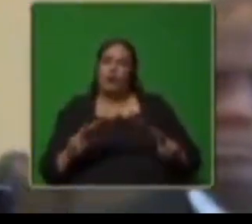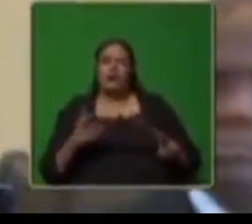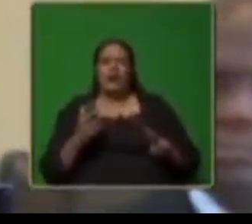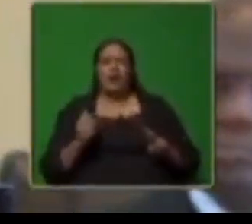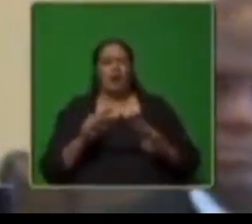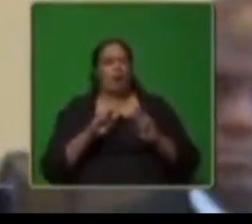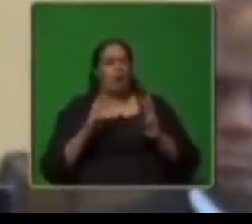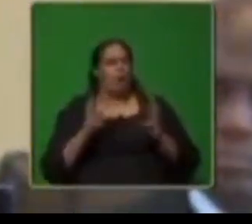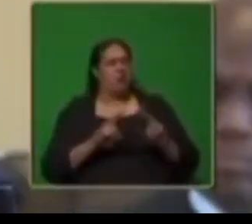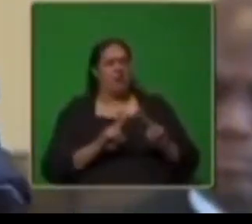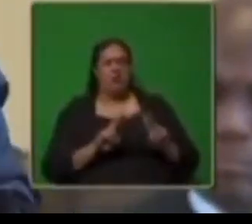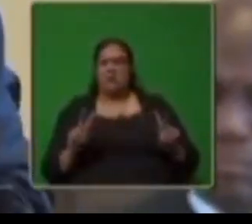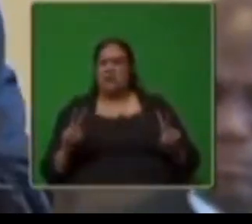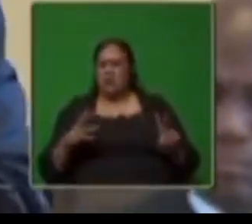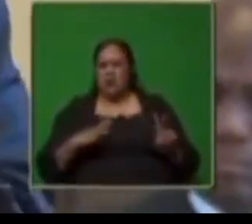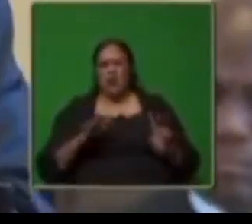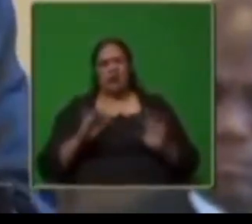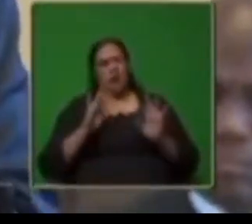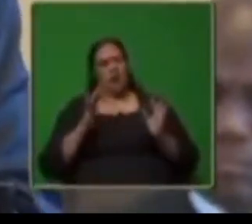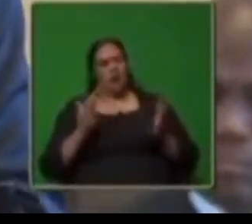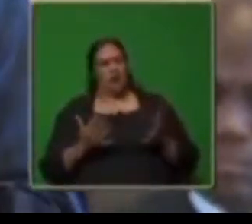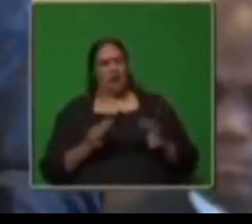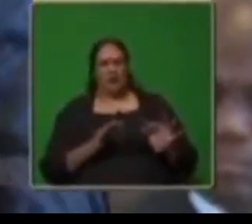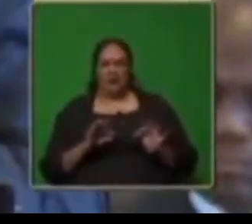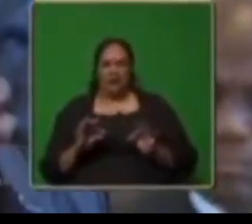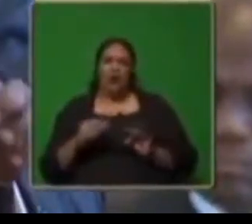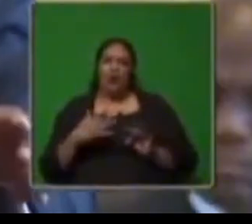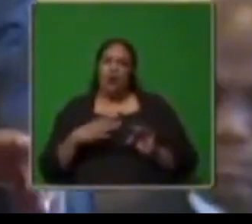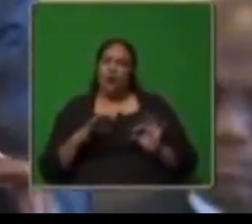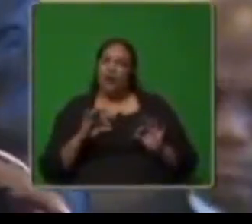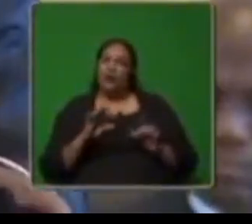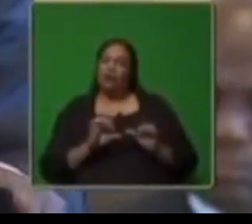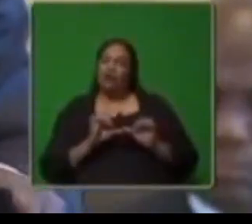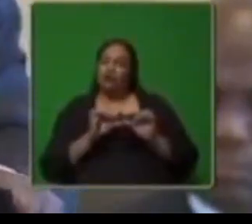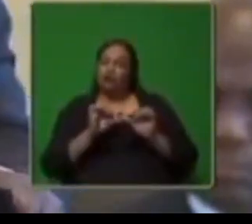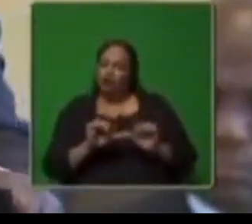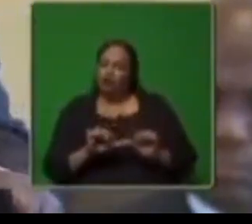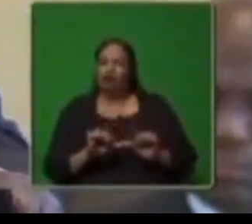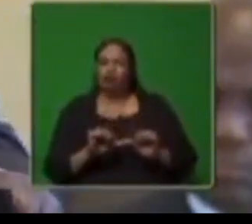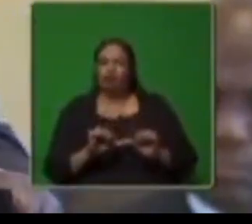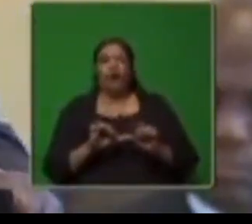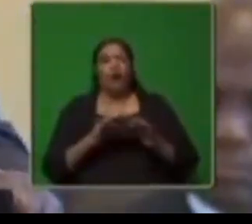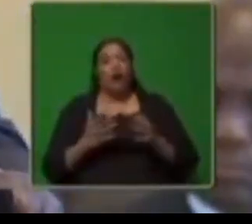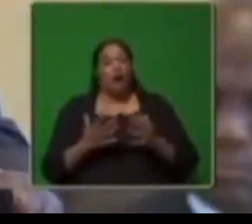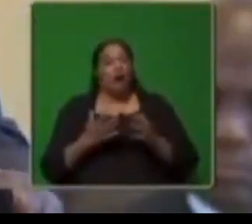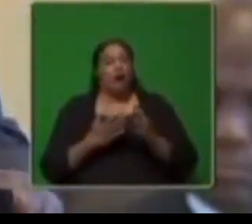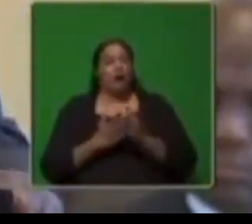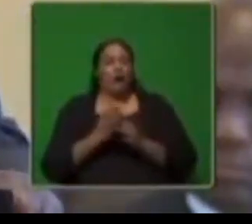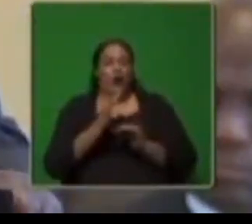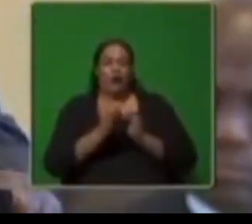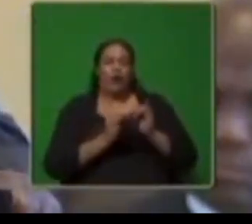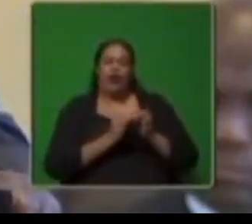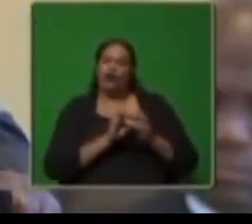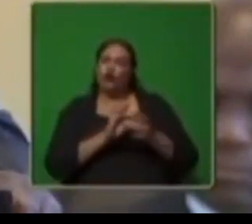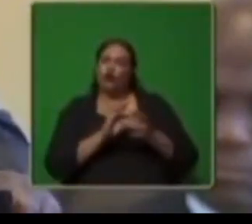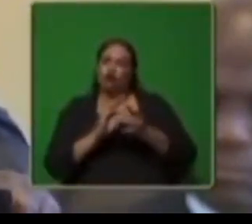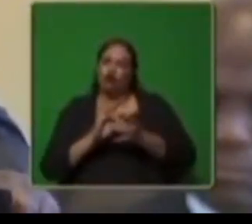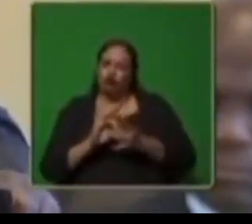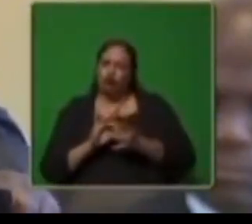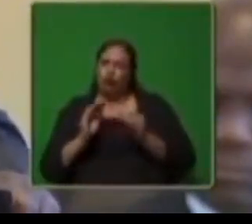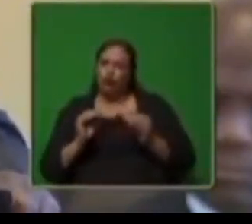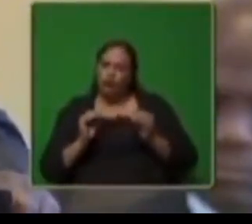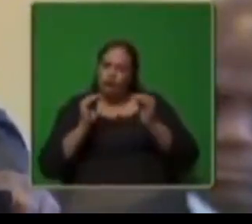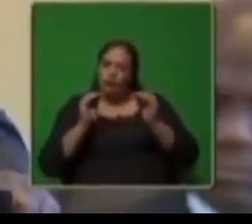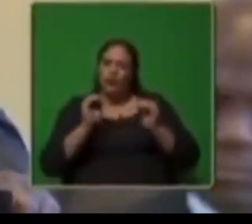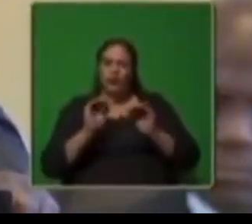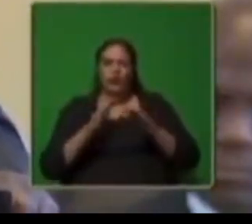with the world. We want to continue through our international relations to advance